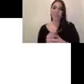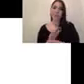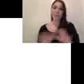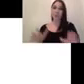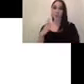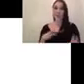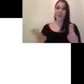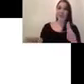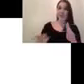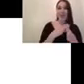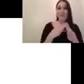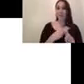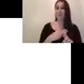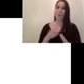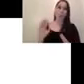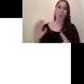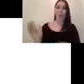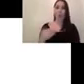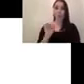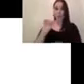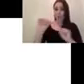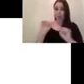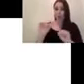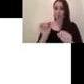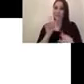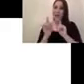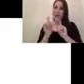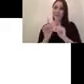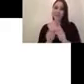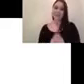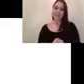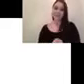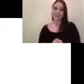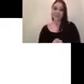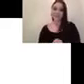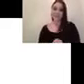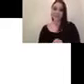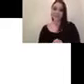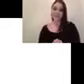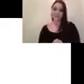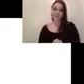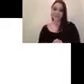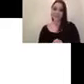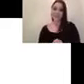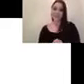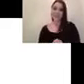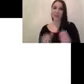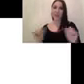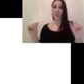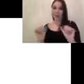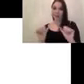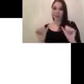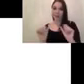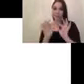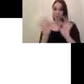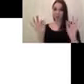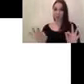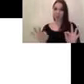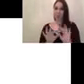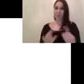label all your data. That's pretty cool. And briefly, so what's the framework is about?